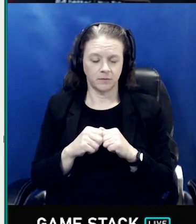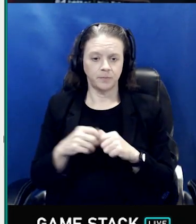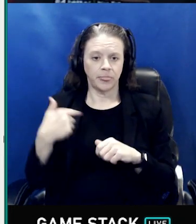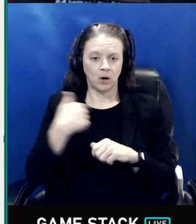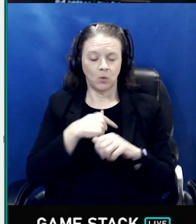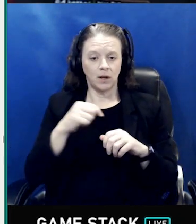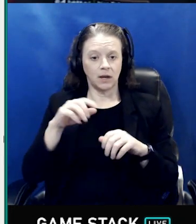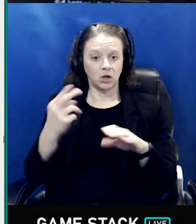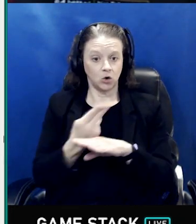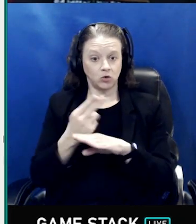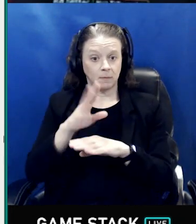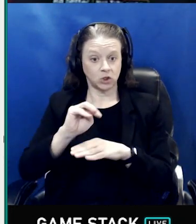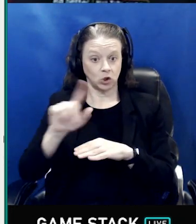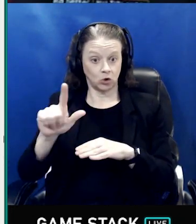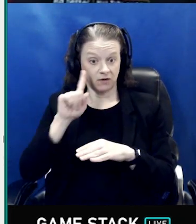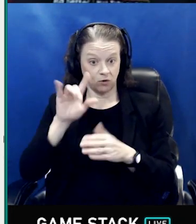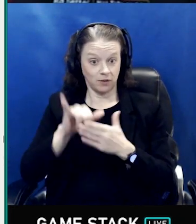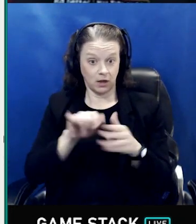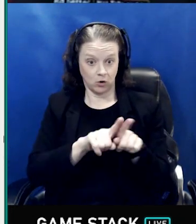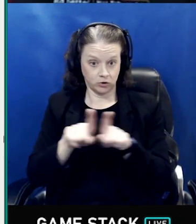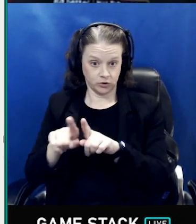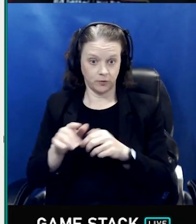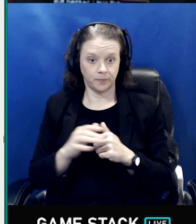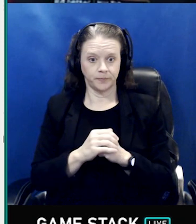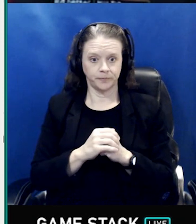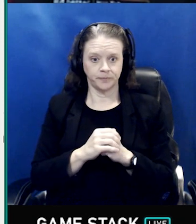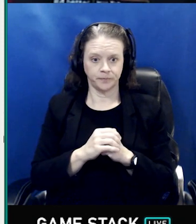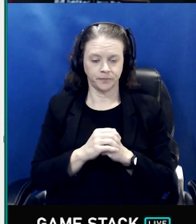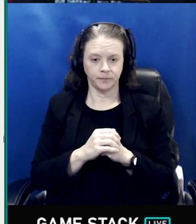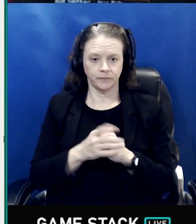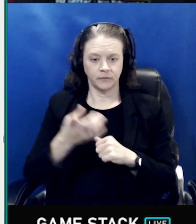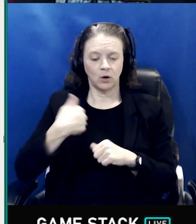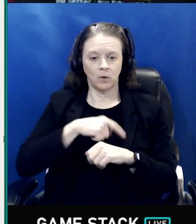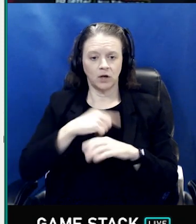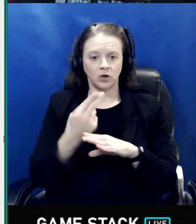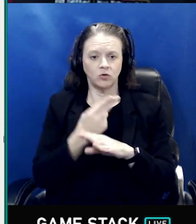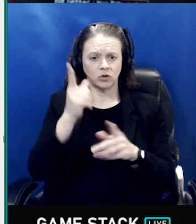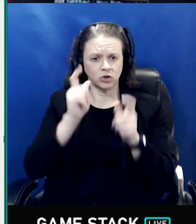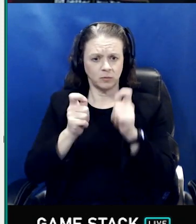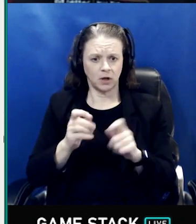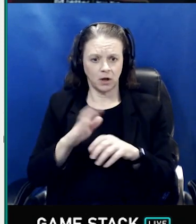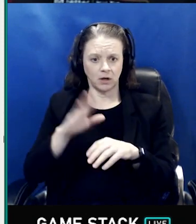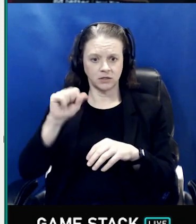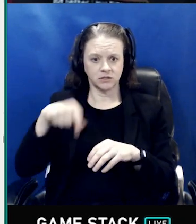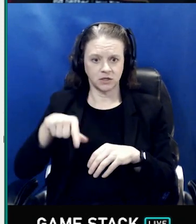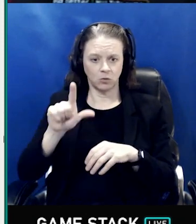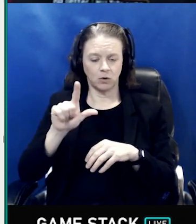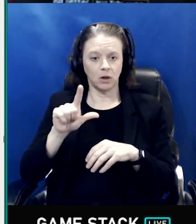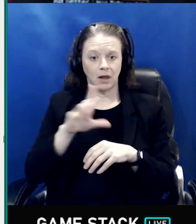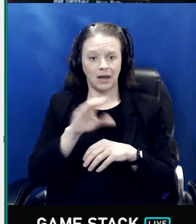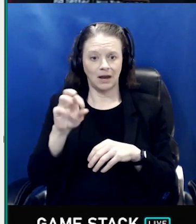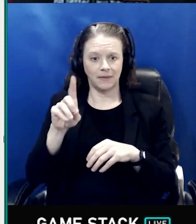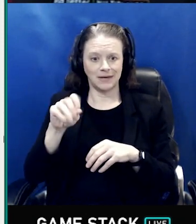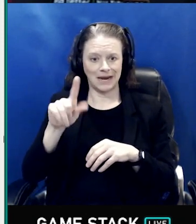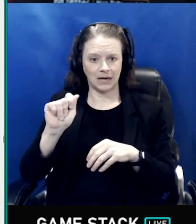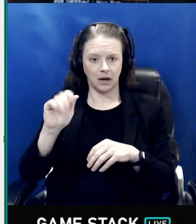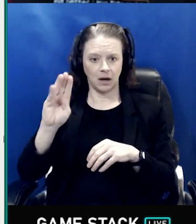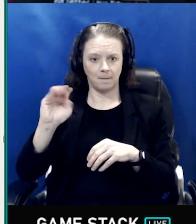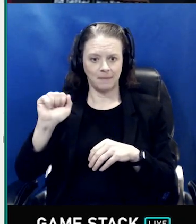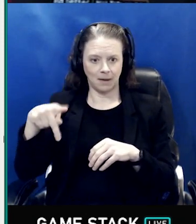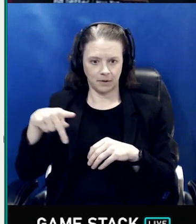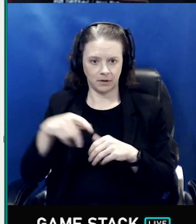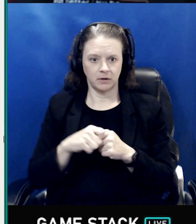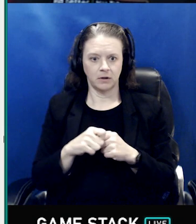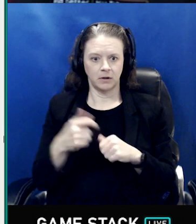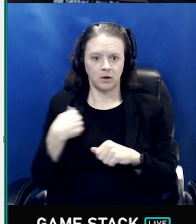also. And we can use Azure Synapse Analytics SQL Pool as data mart. We can also have